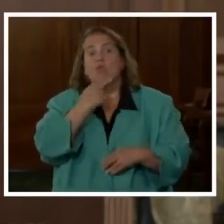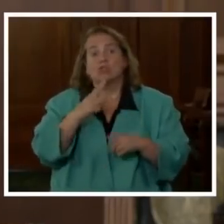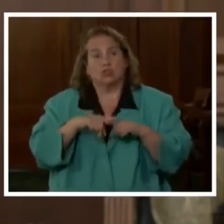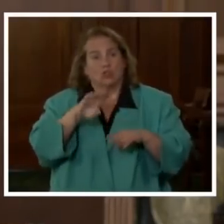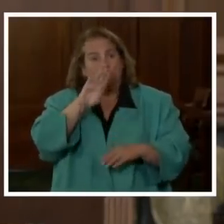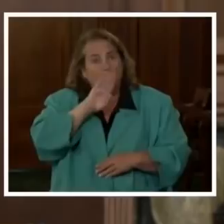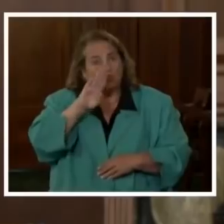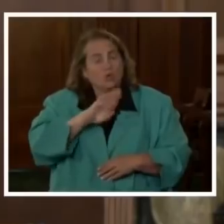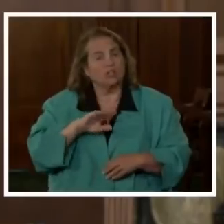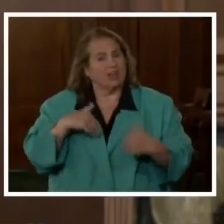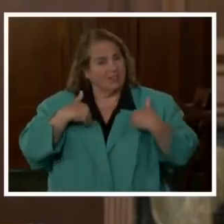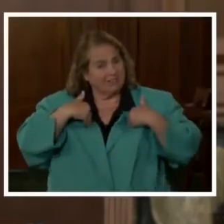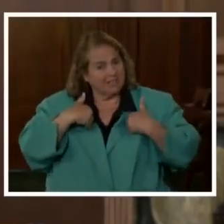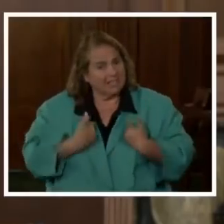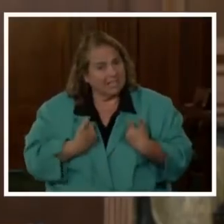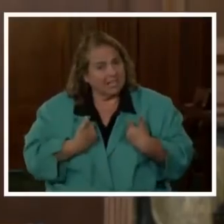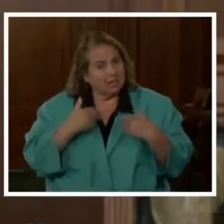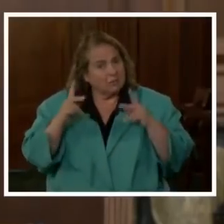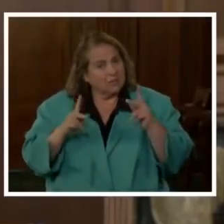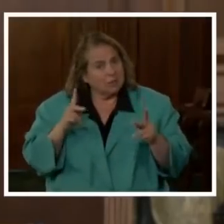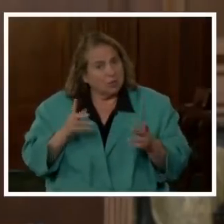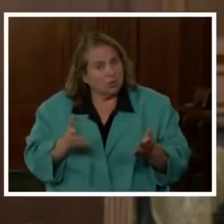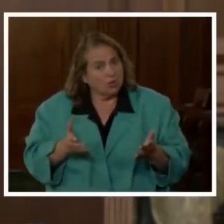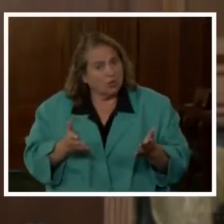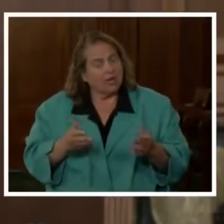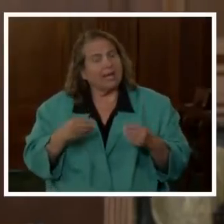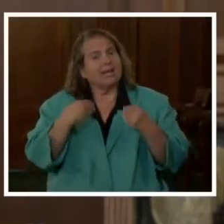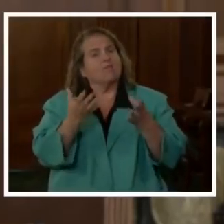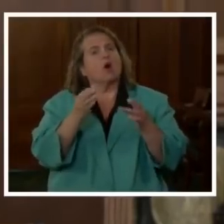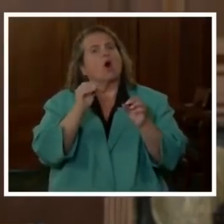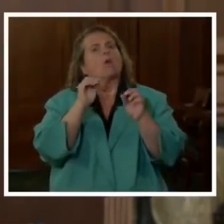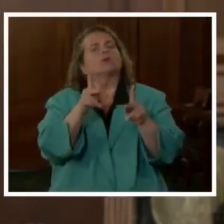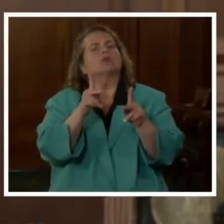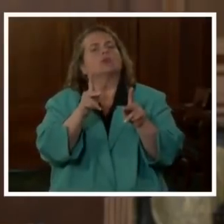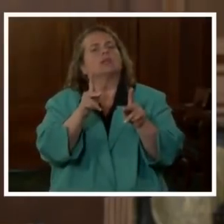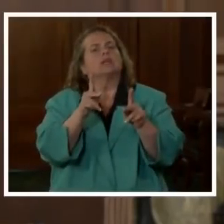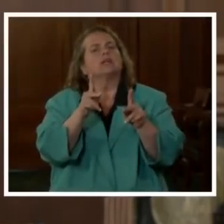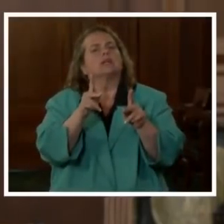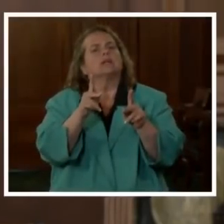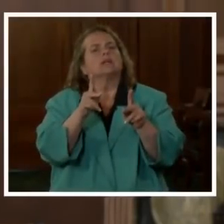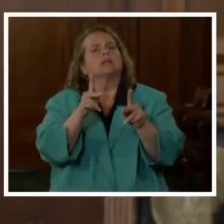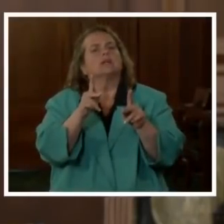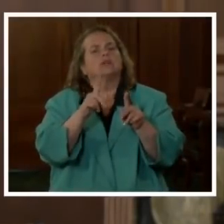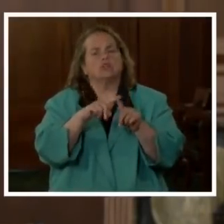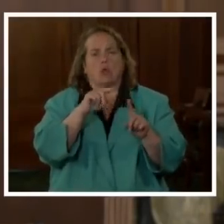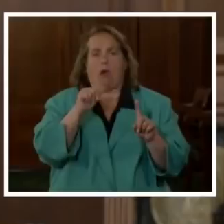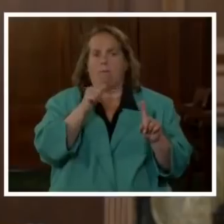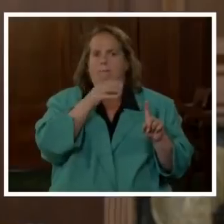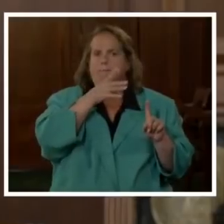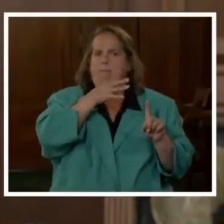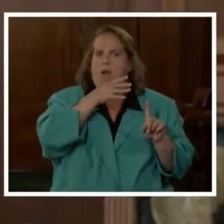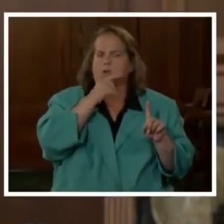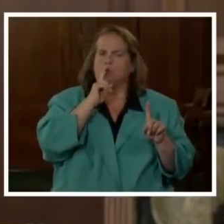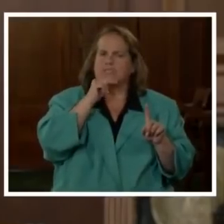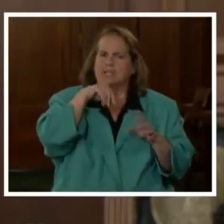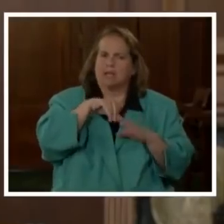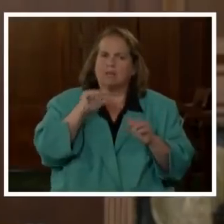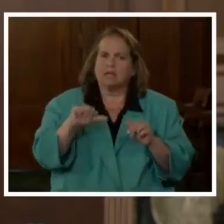the fatigue, give an opportunity for a mom of someone that's been in this situation